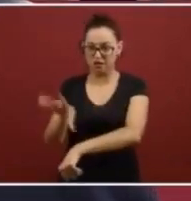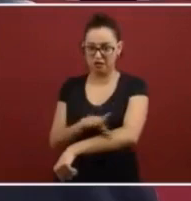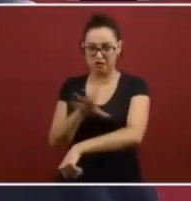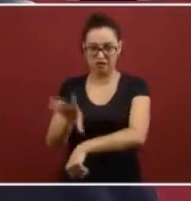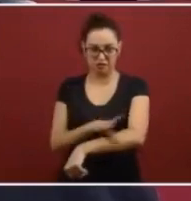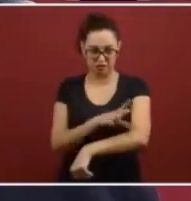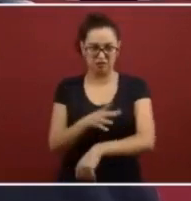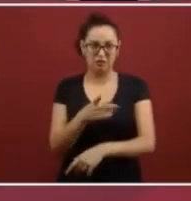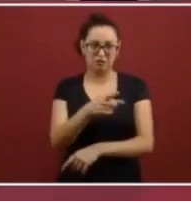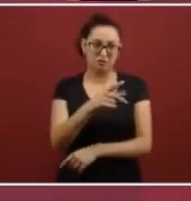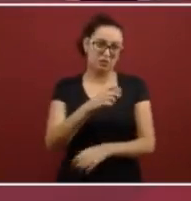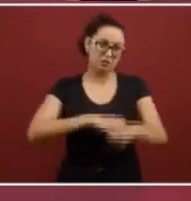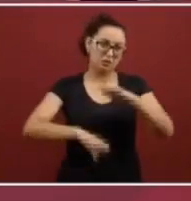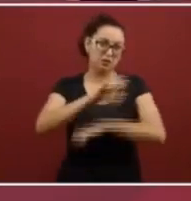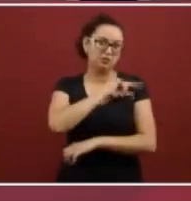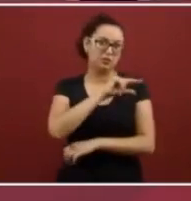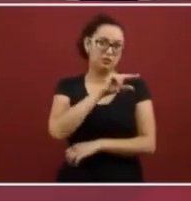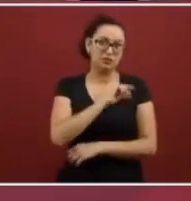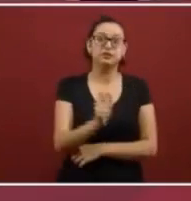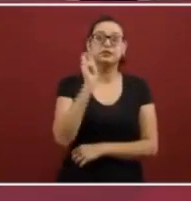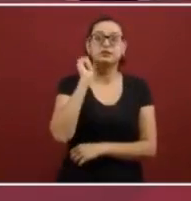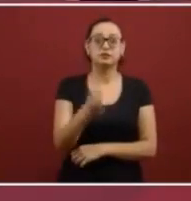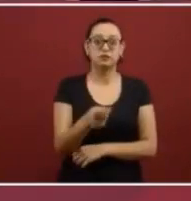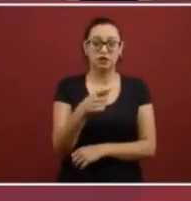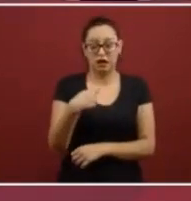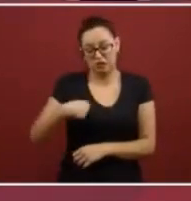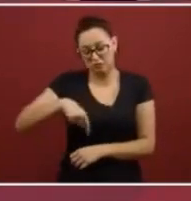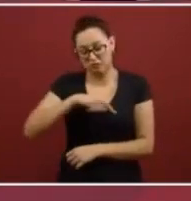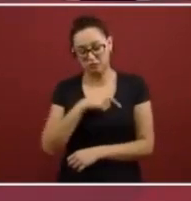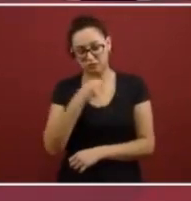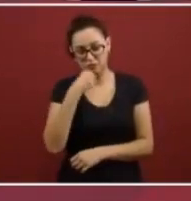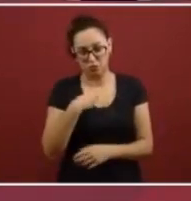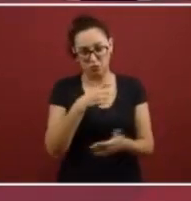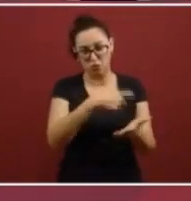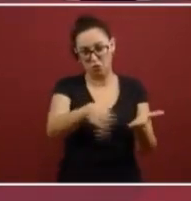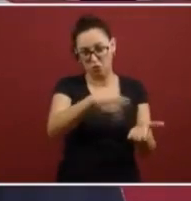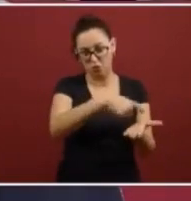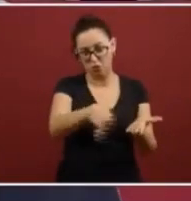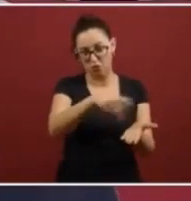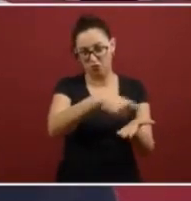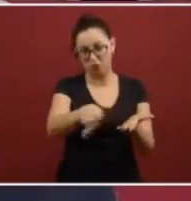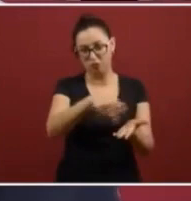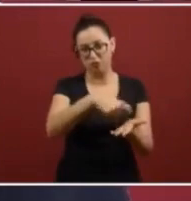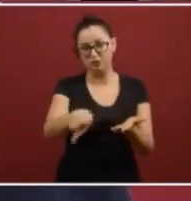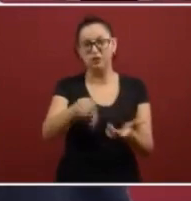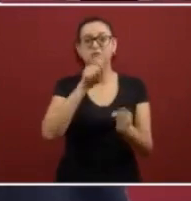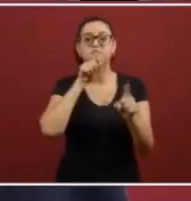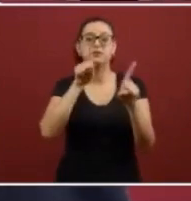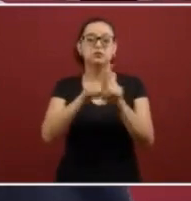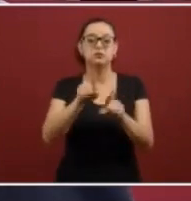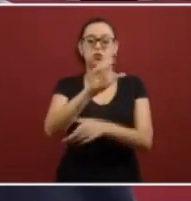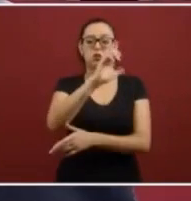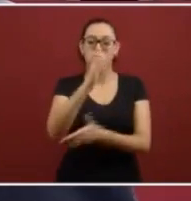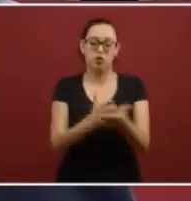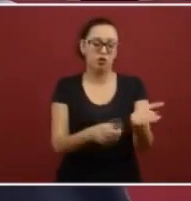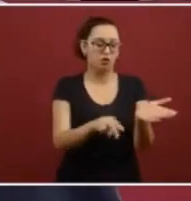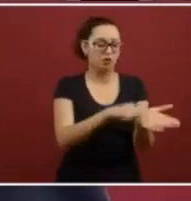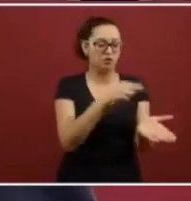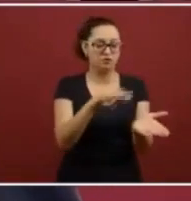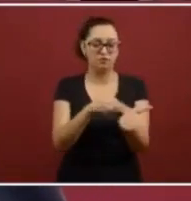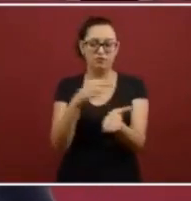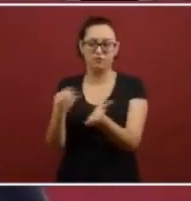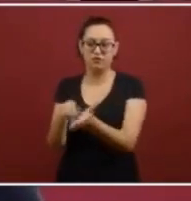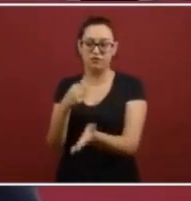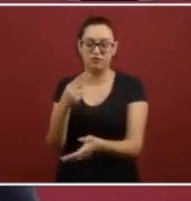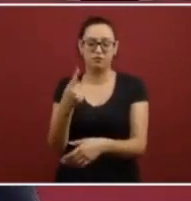privatización significó, he says they el, privatized energy and firmar contratos they signed para comprar